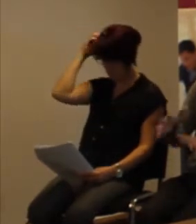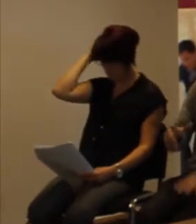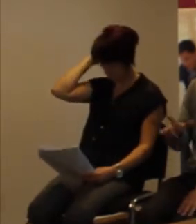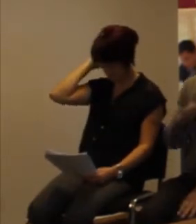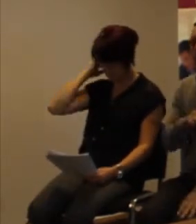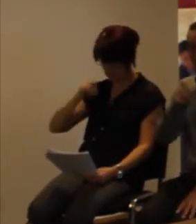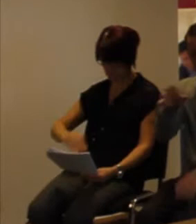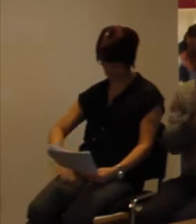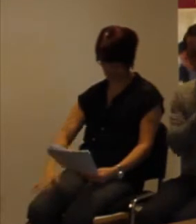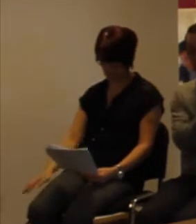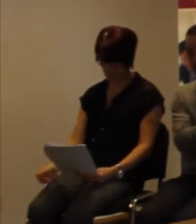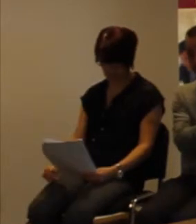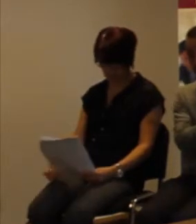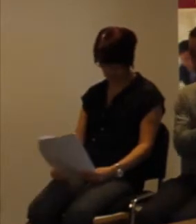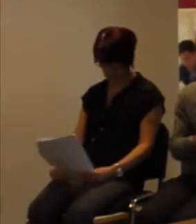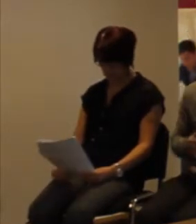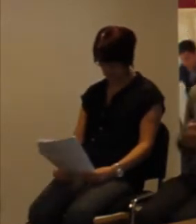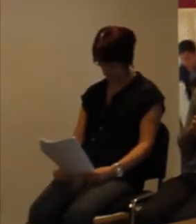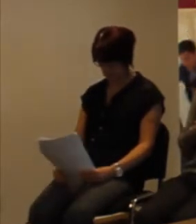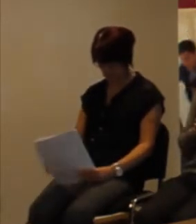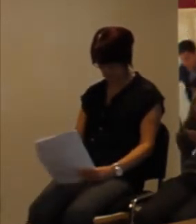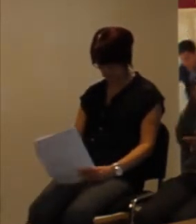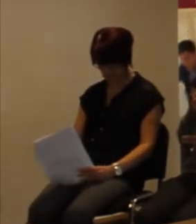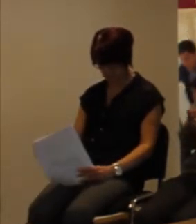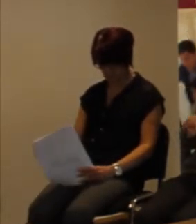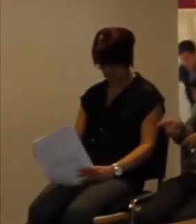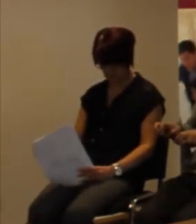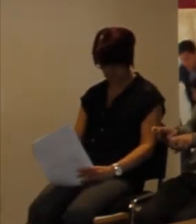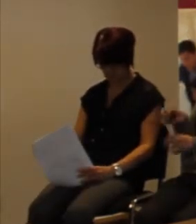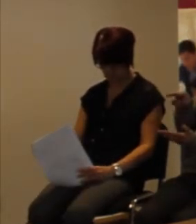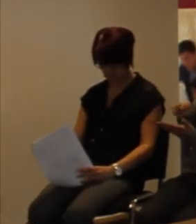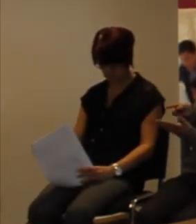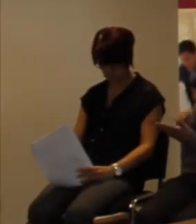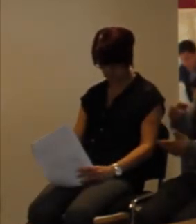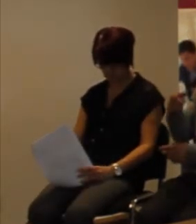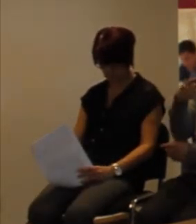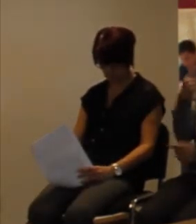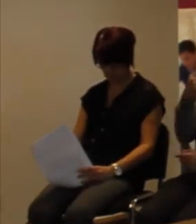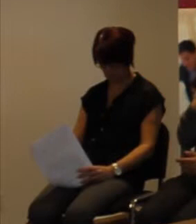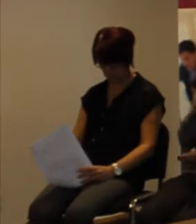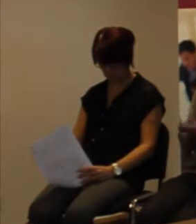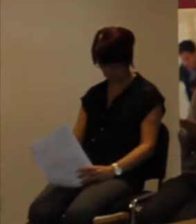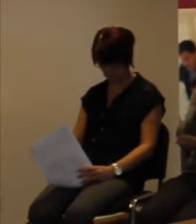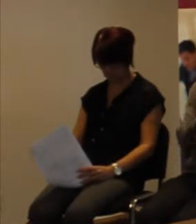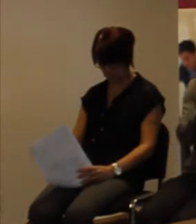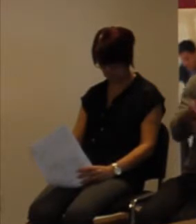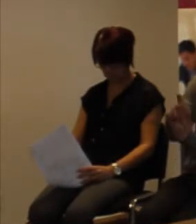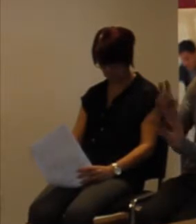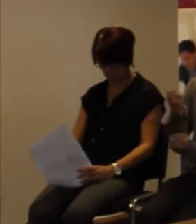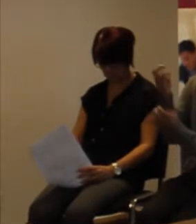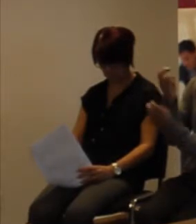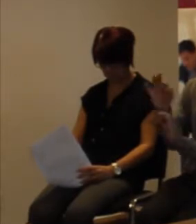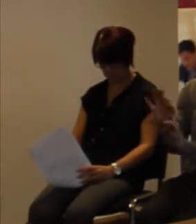Okay, so if you're happy that it's not disturbing other learners, that quality is not compromised by what's being